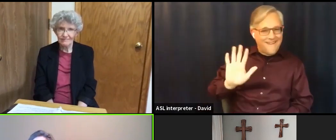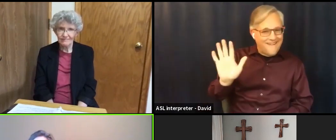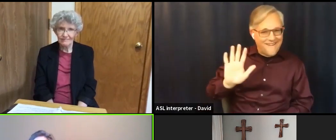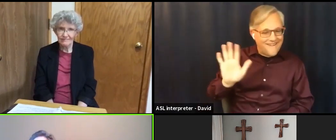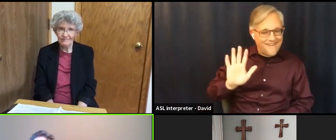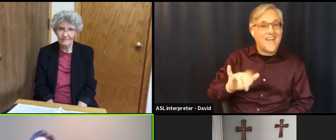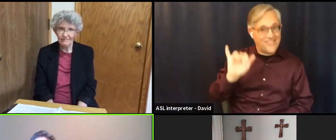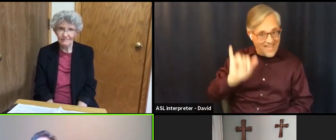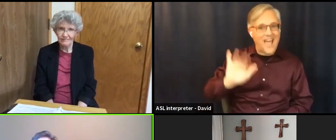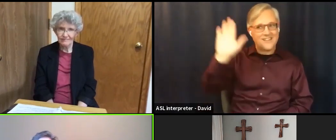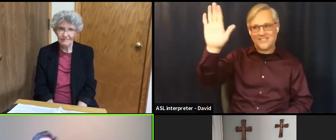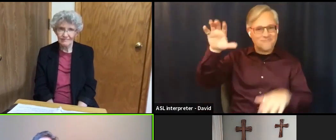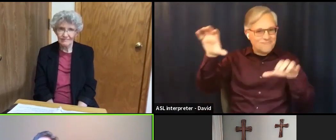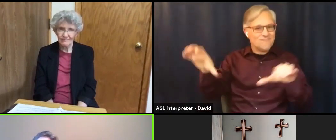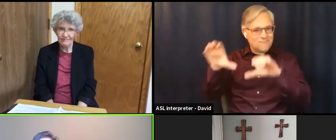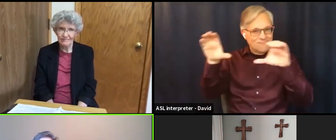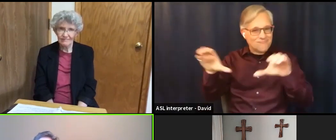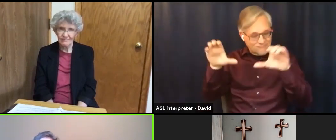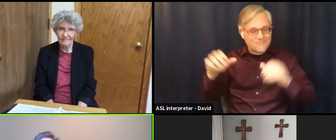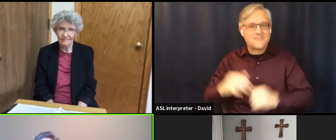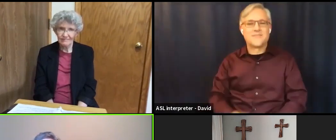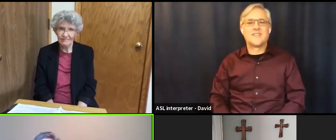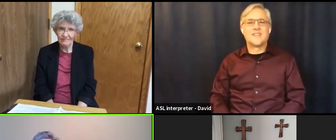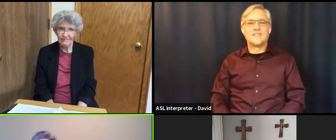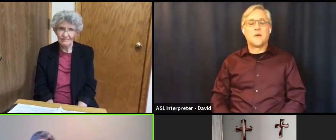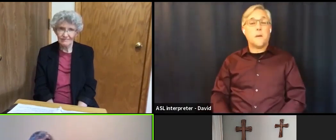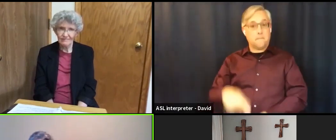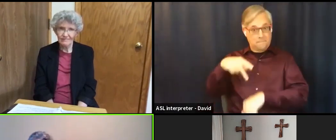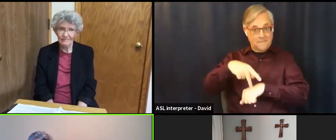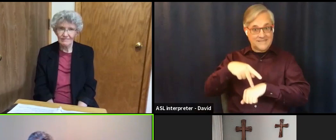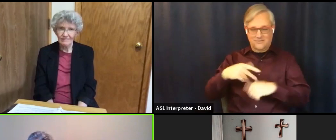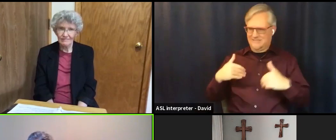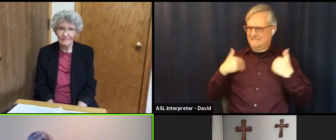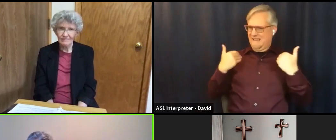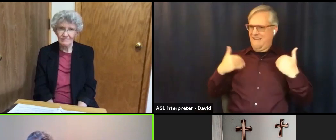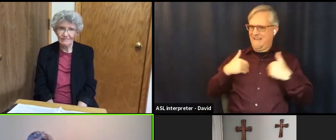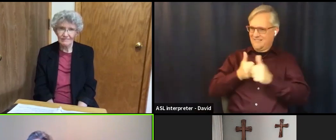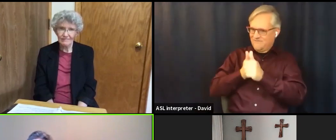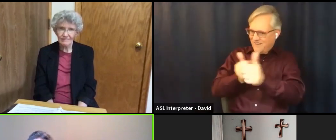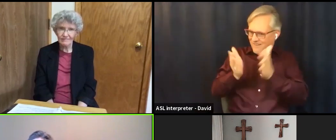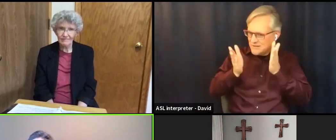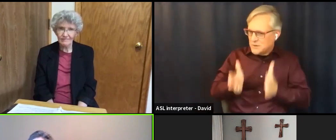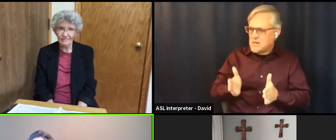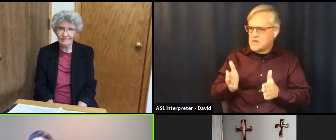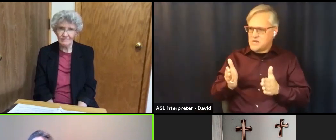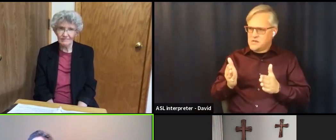And so as a young disciple, Peter really struggles to understand this.